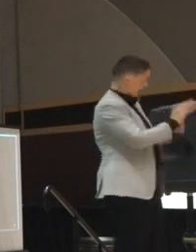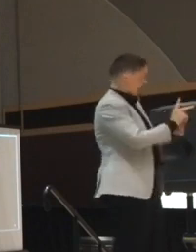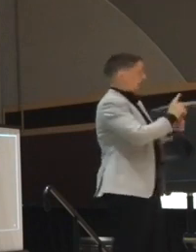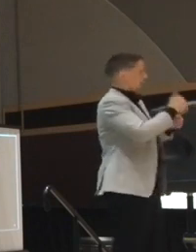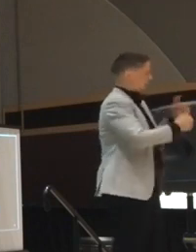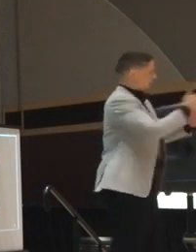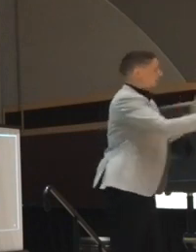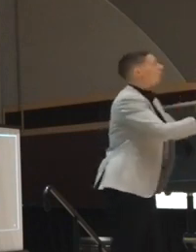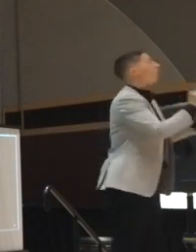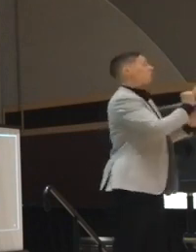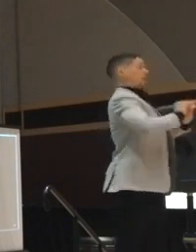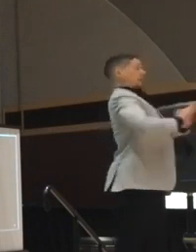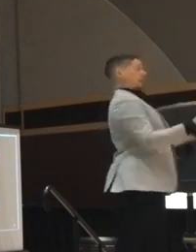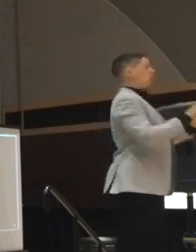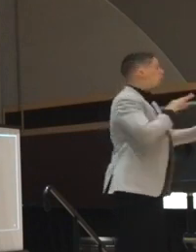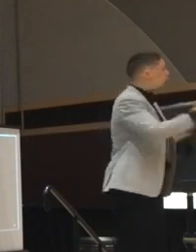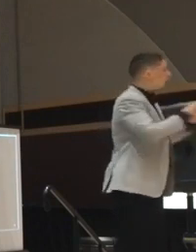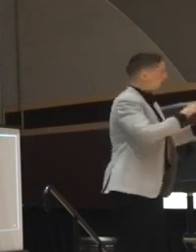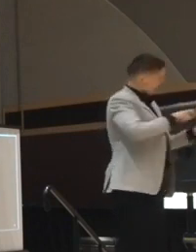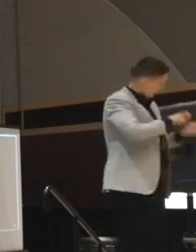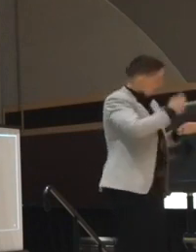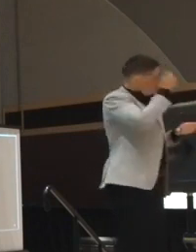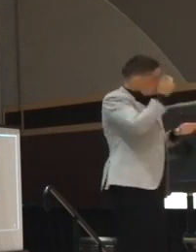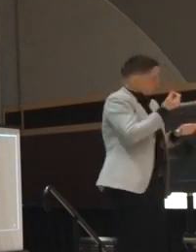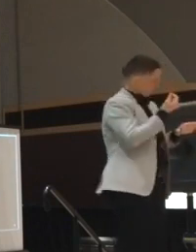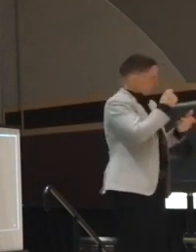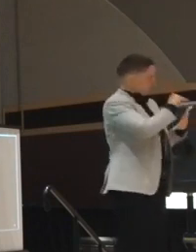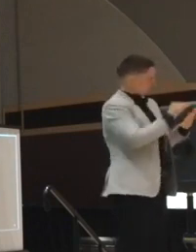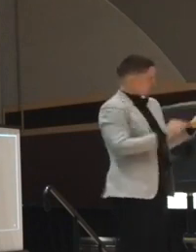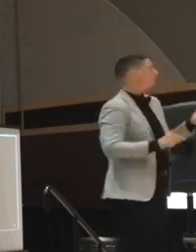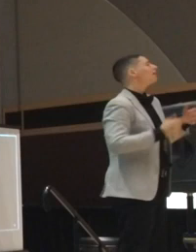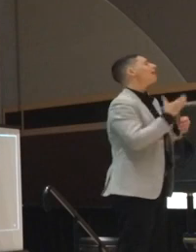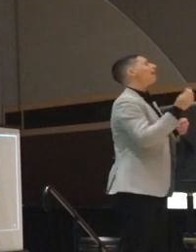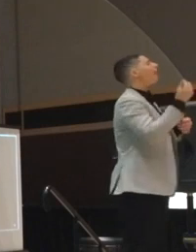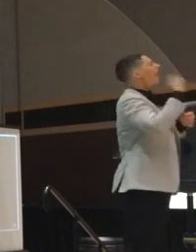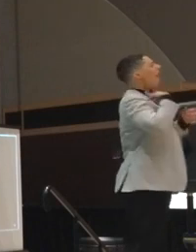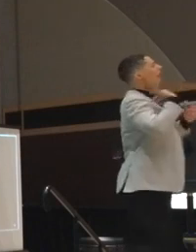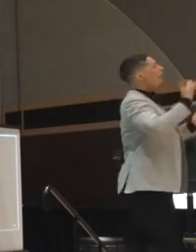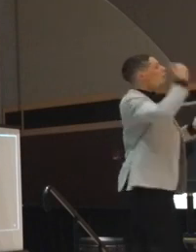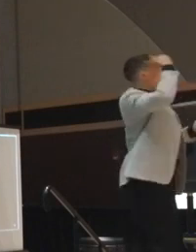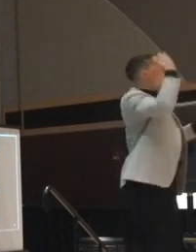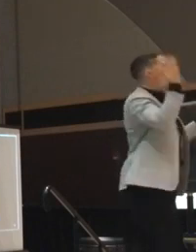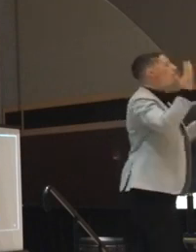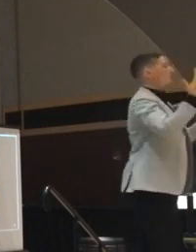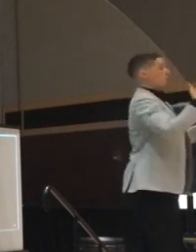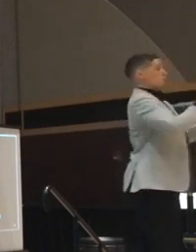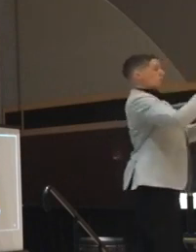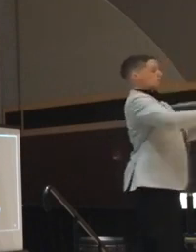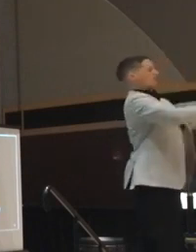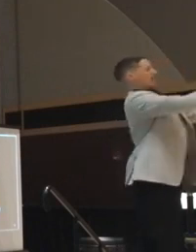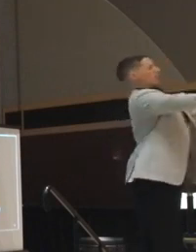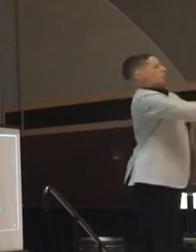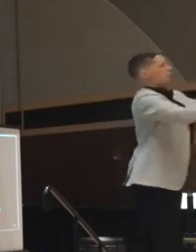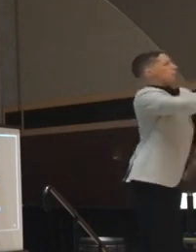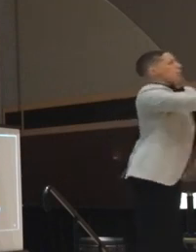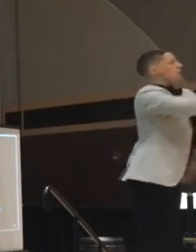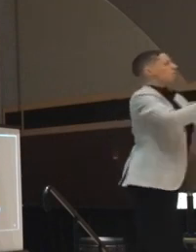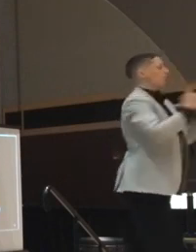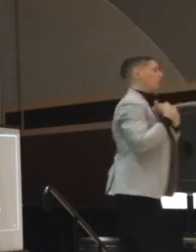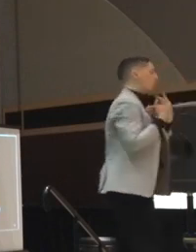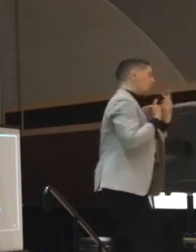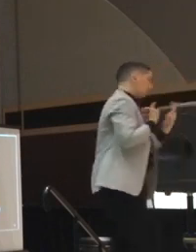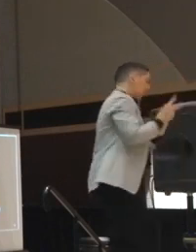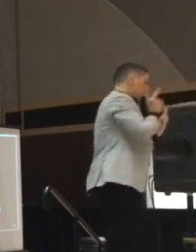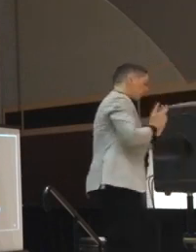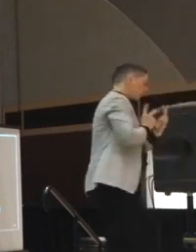jobs is I'd want to find out what the outcome of the project was. I got to do, three people, this many cattle per